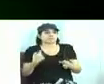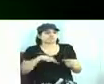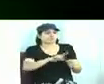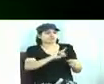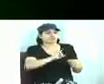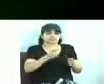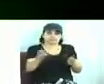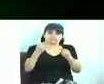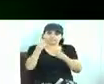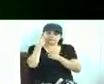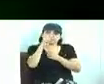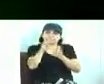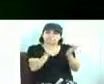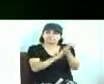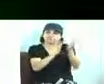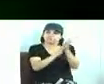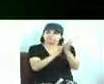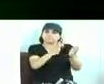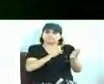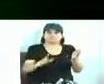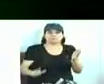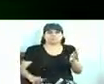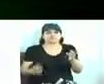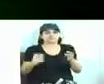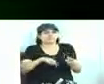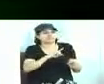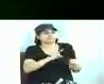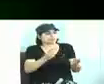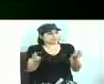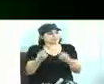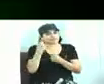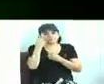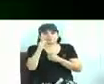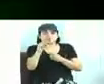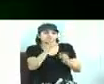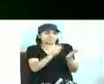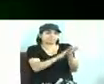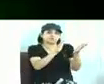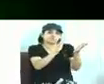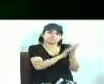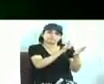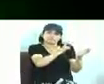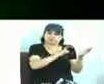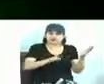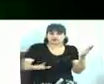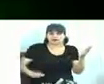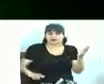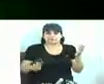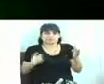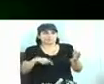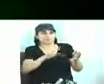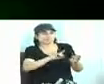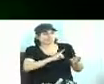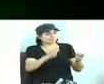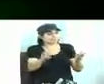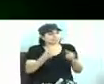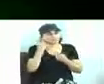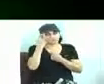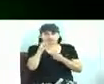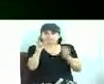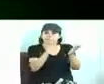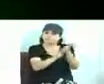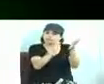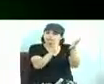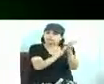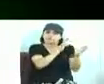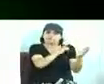Lord. We've come to praise the Lord. We've come to praise the Lord. We've come